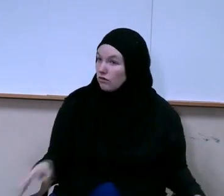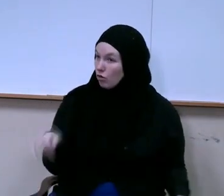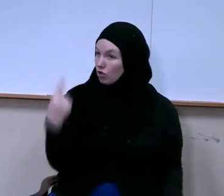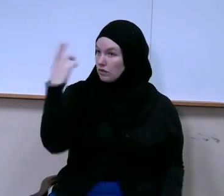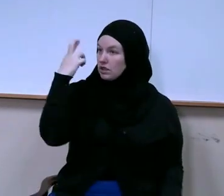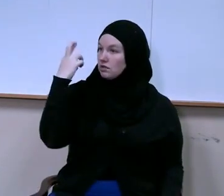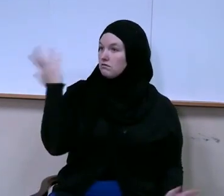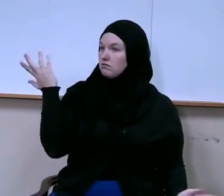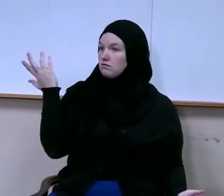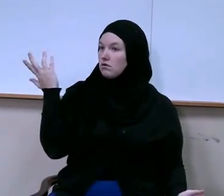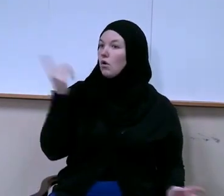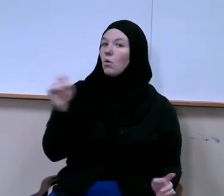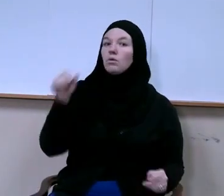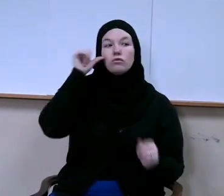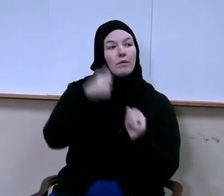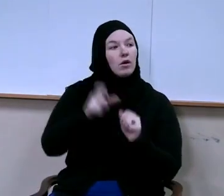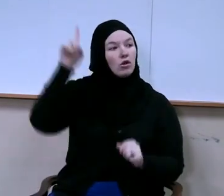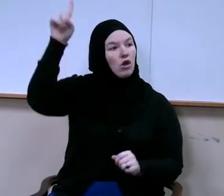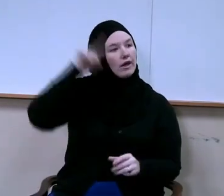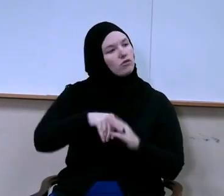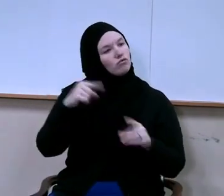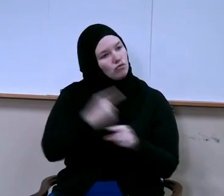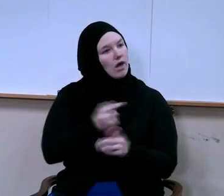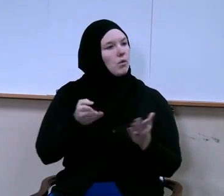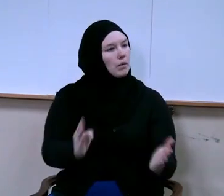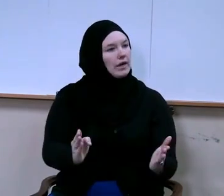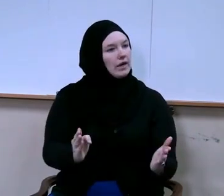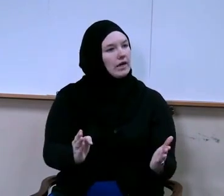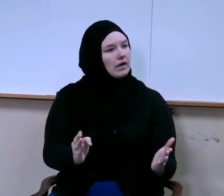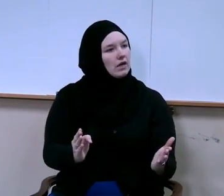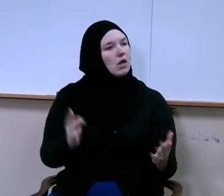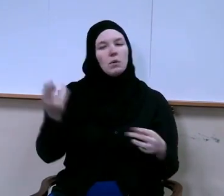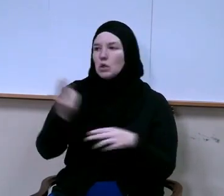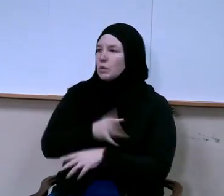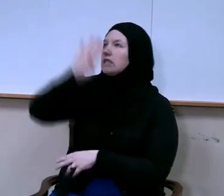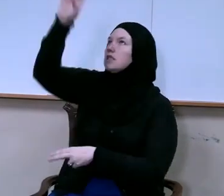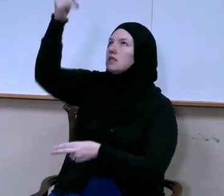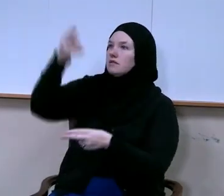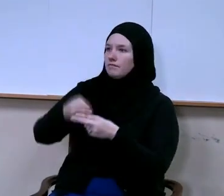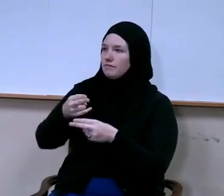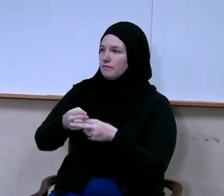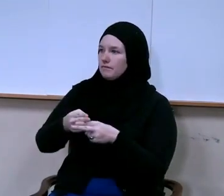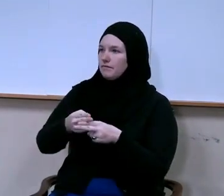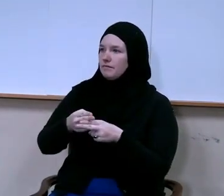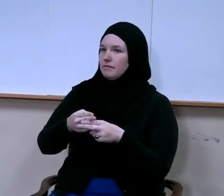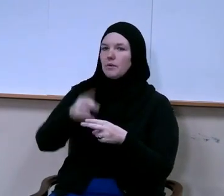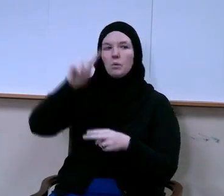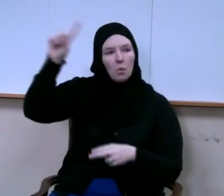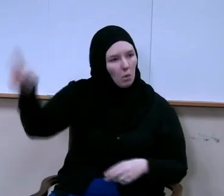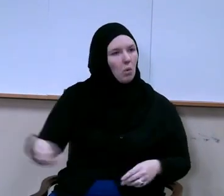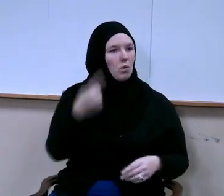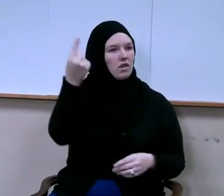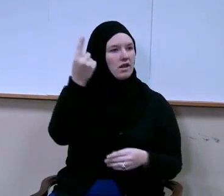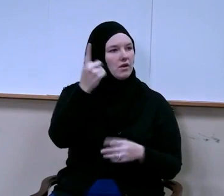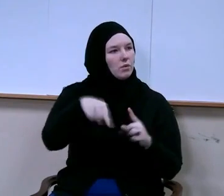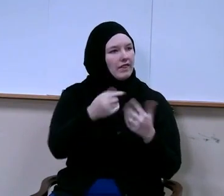we remember Allah in the proper way that we use His name only